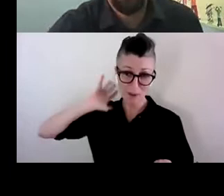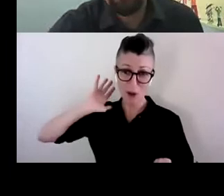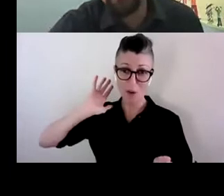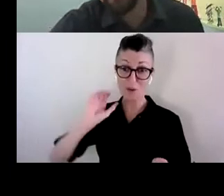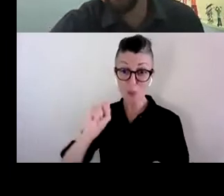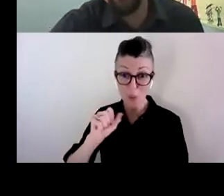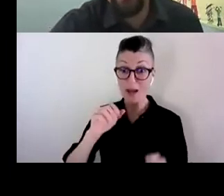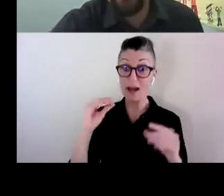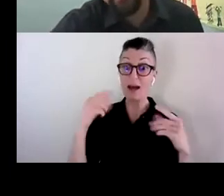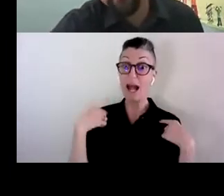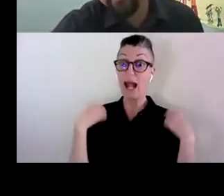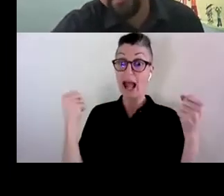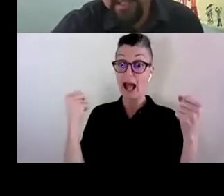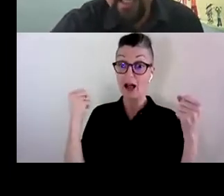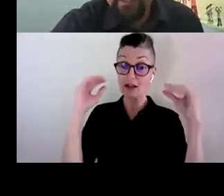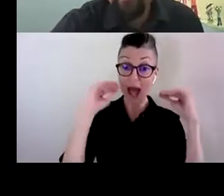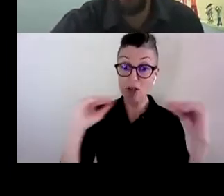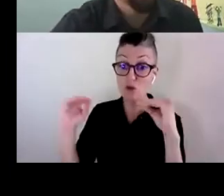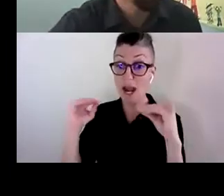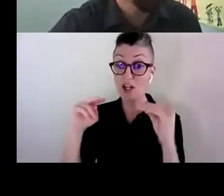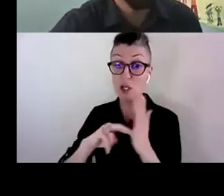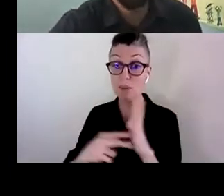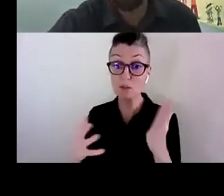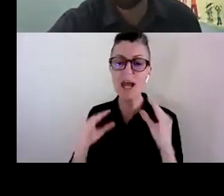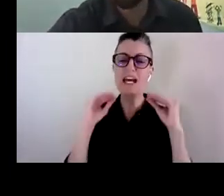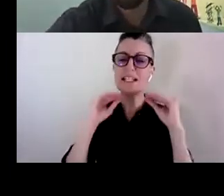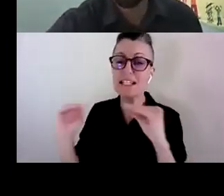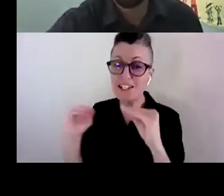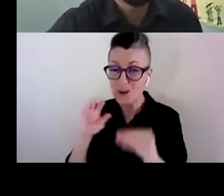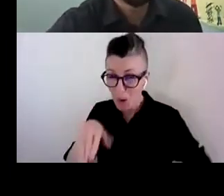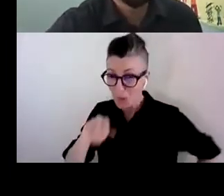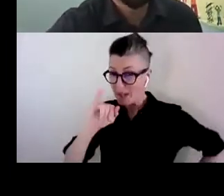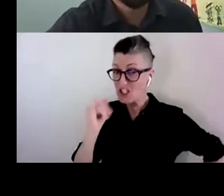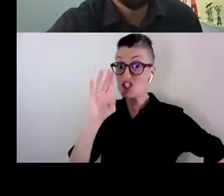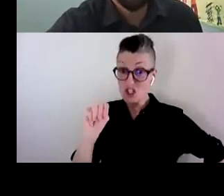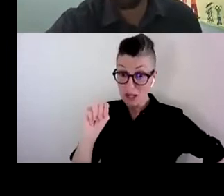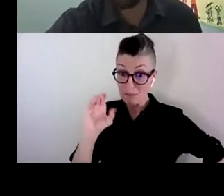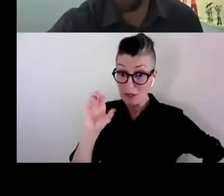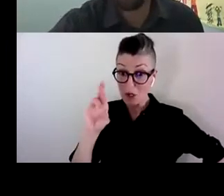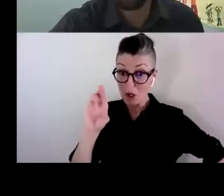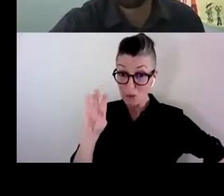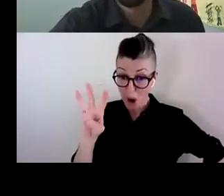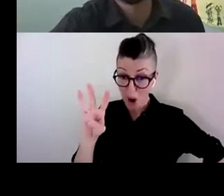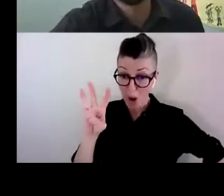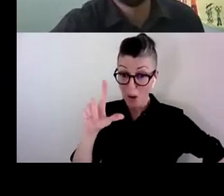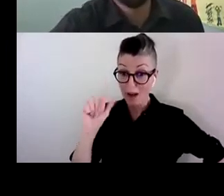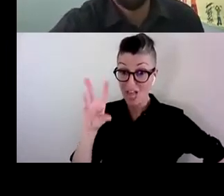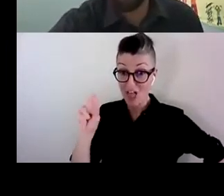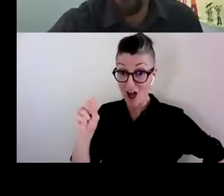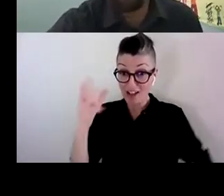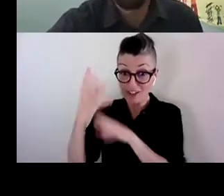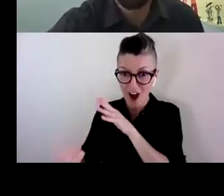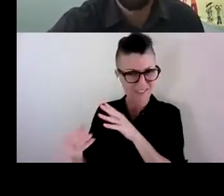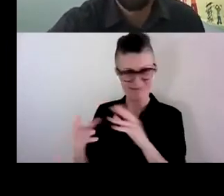Crow and slavery is still very much alive in our modern day policing, in our justice system, in